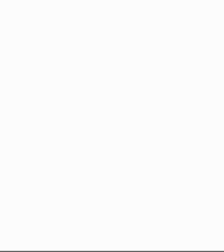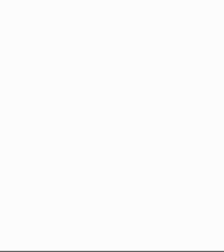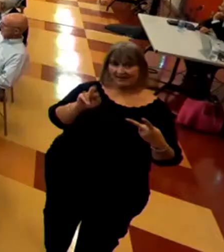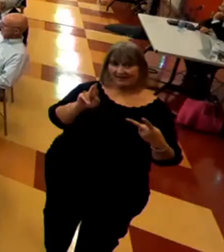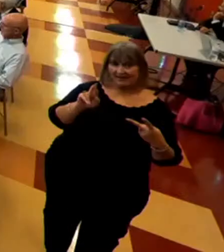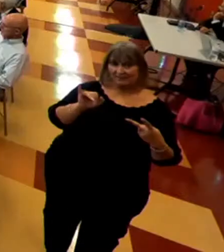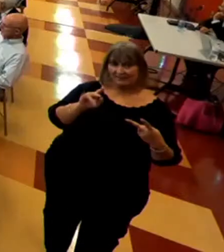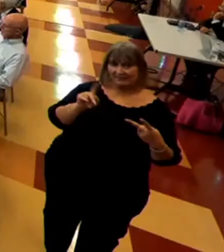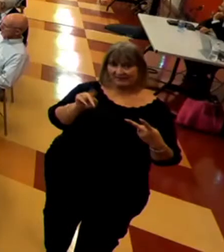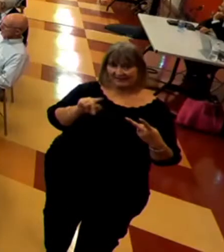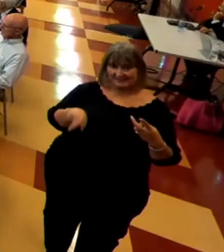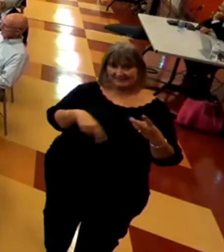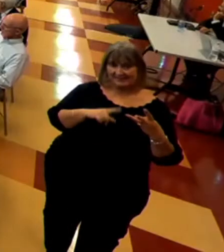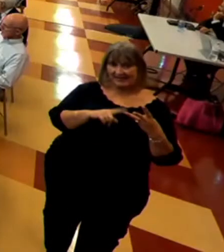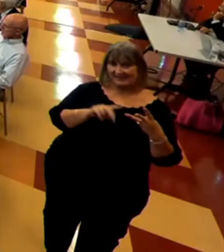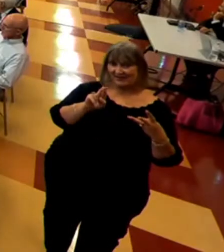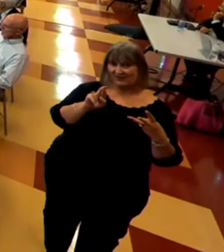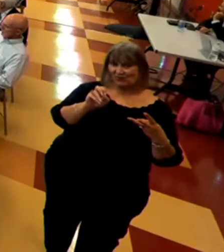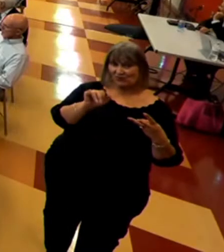Wood.